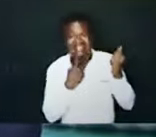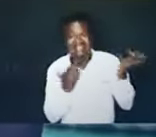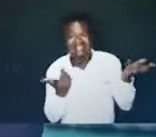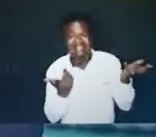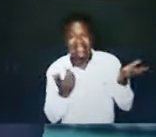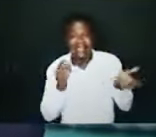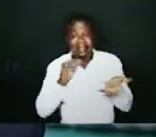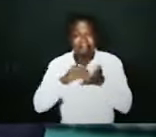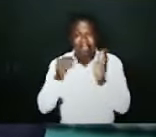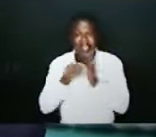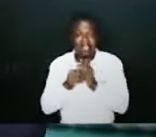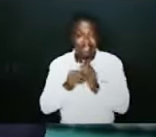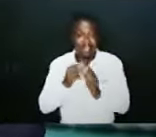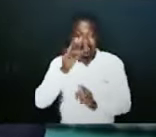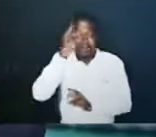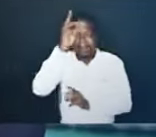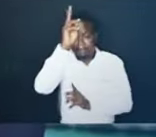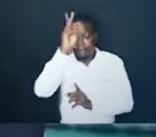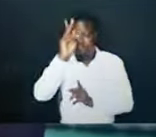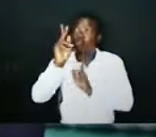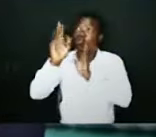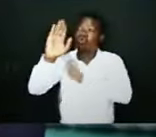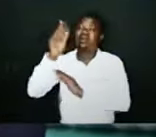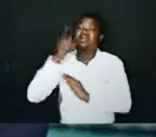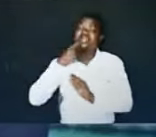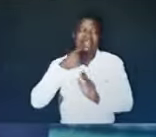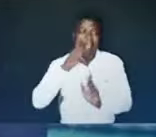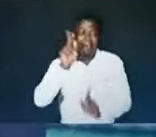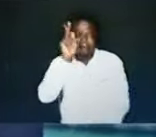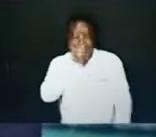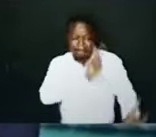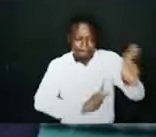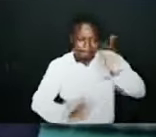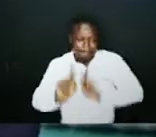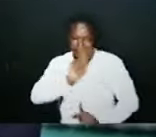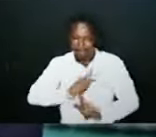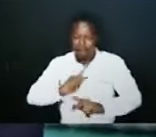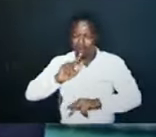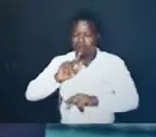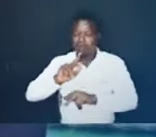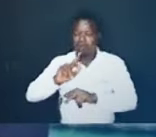all the peoples of the earth be blessed.